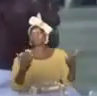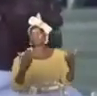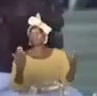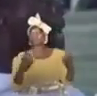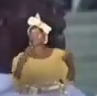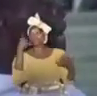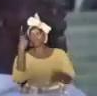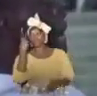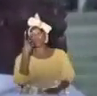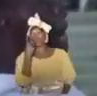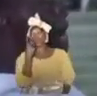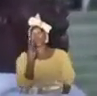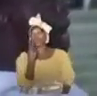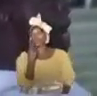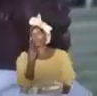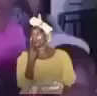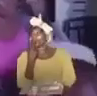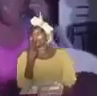2.